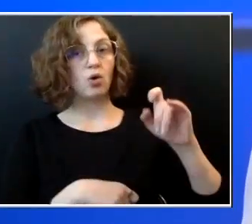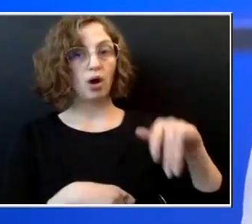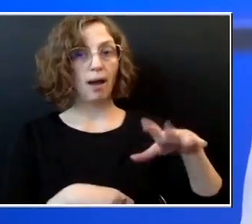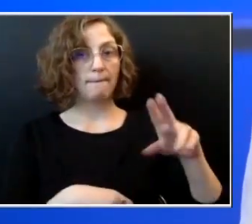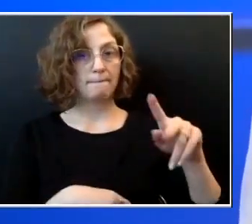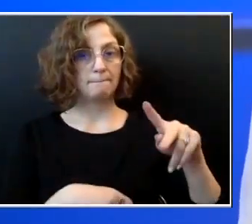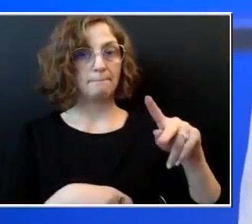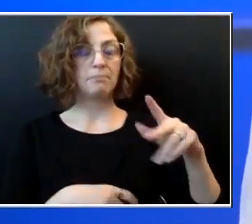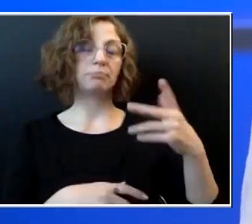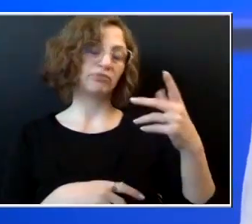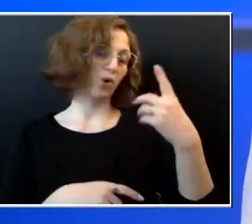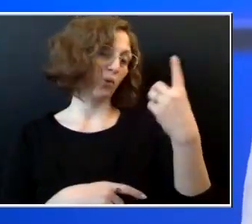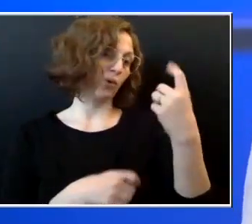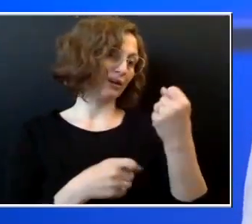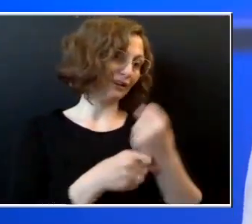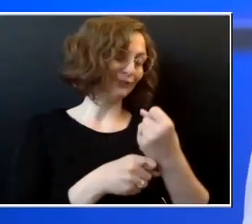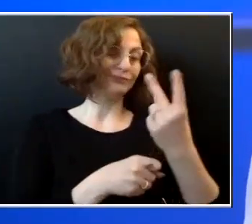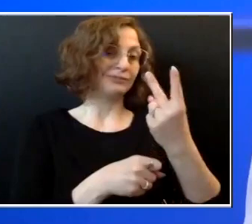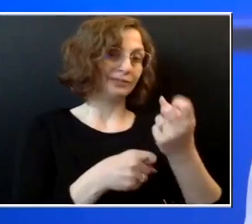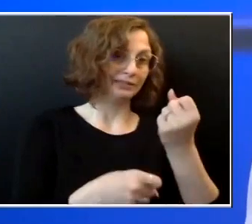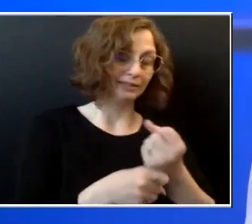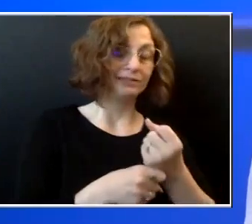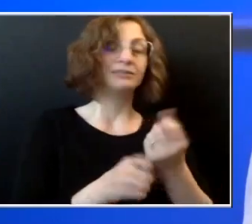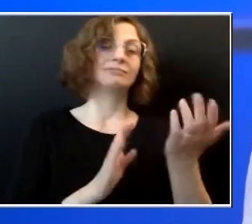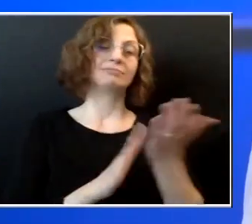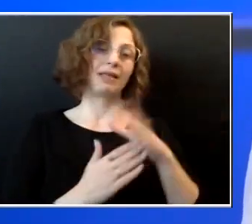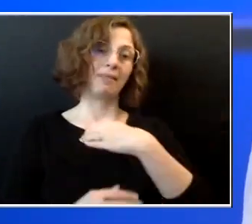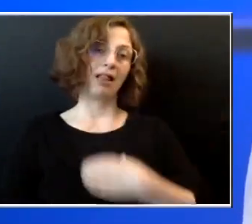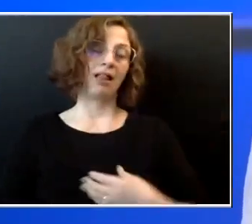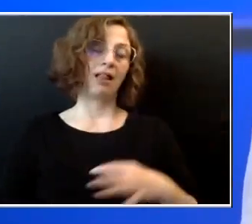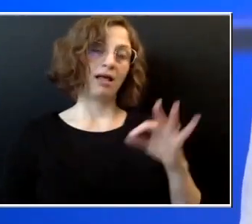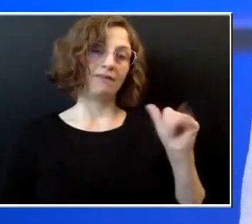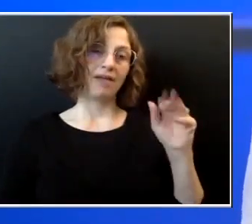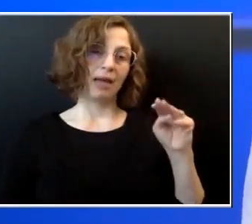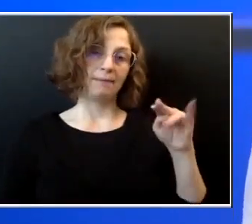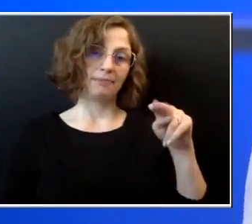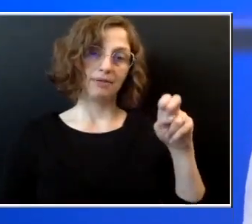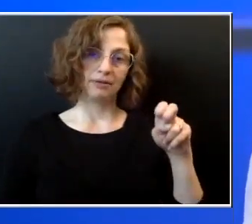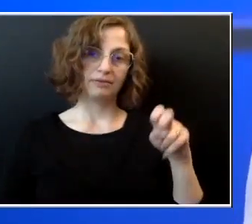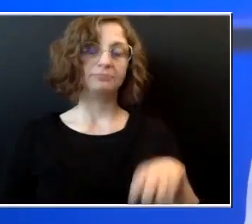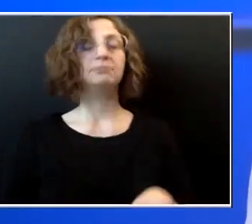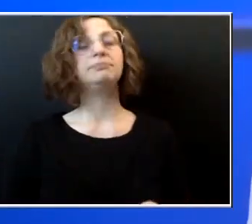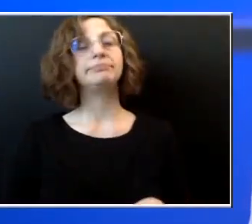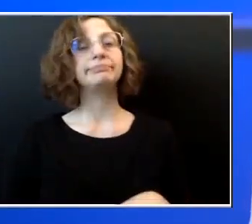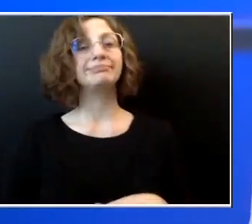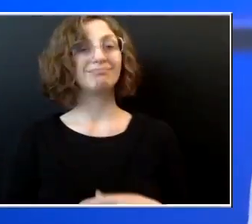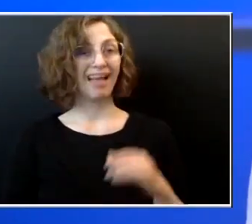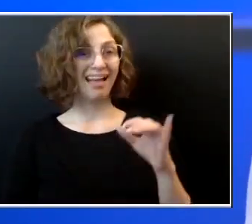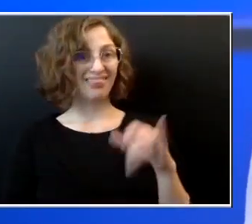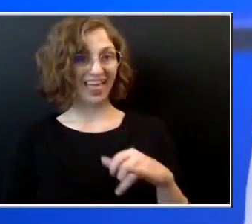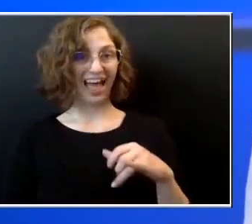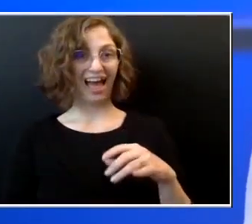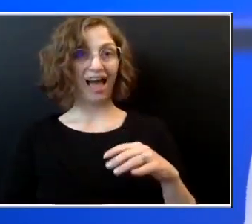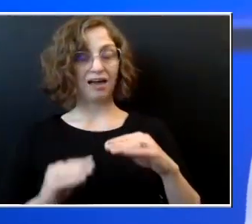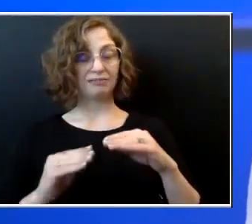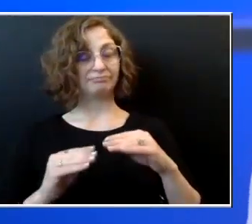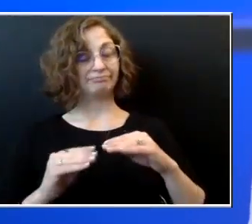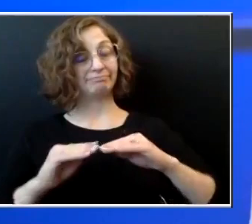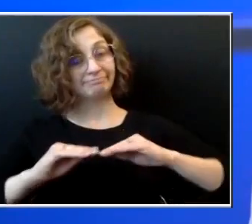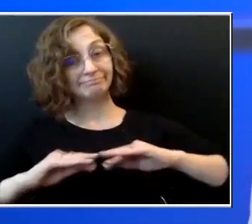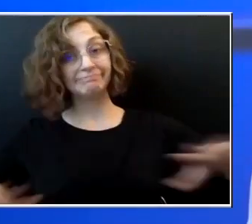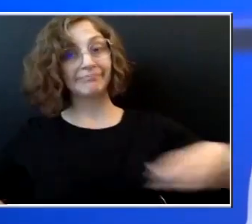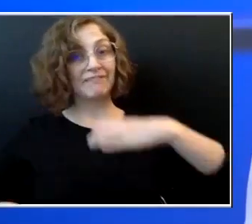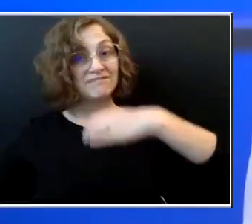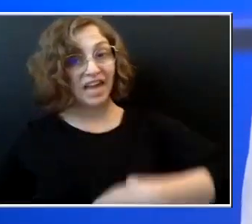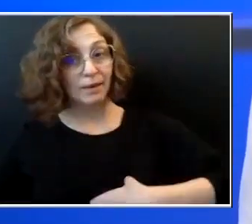Prize winning economist who says famine is almost always a political event. There's always food somewhere, and the